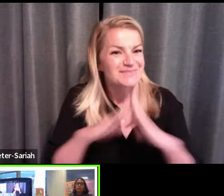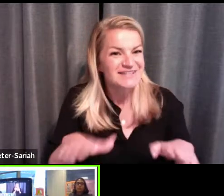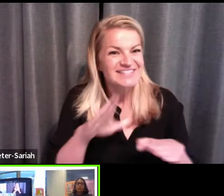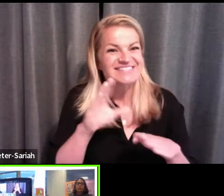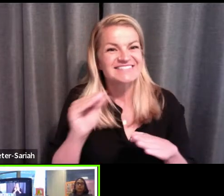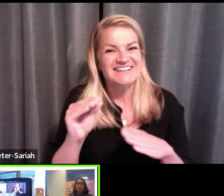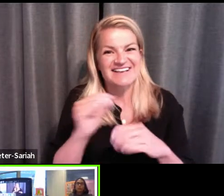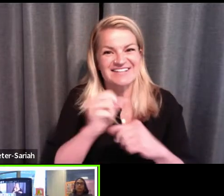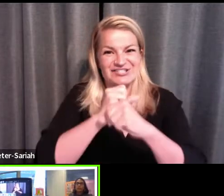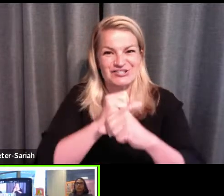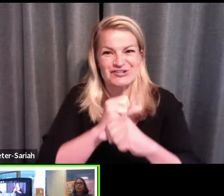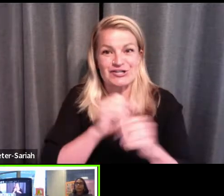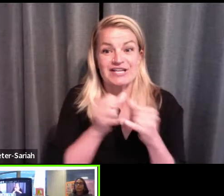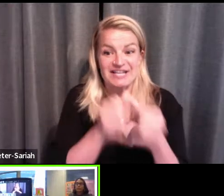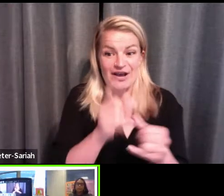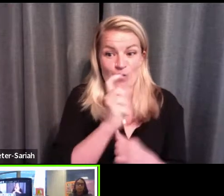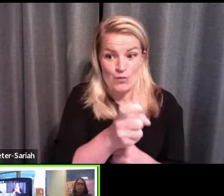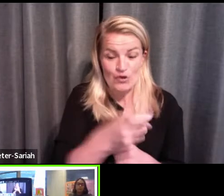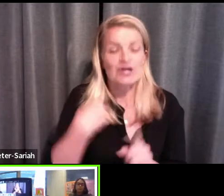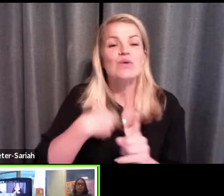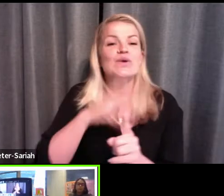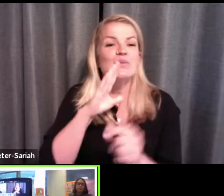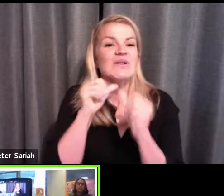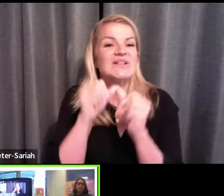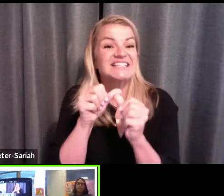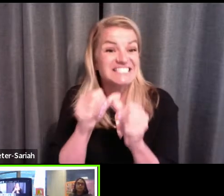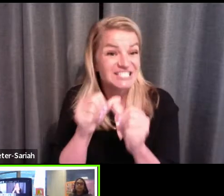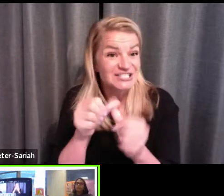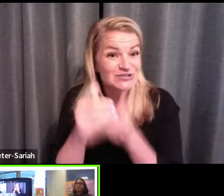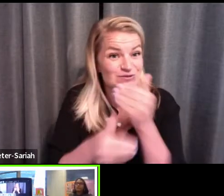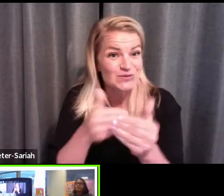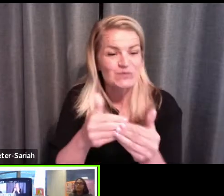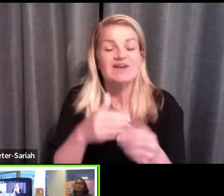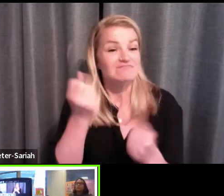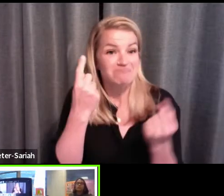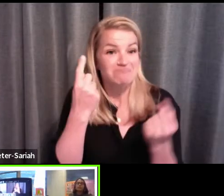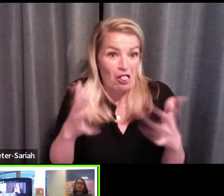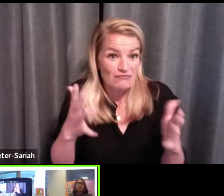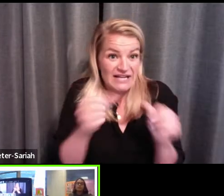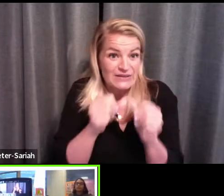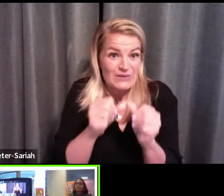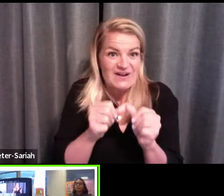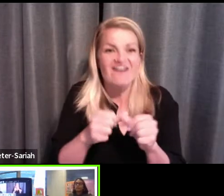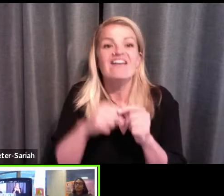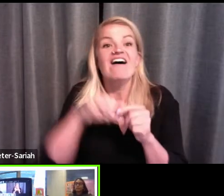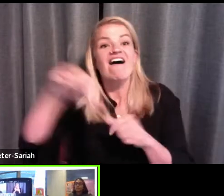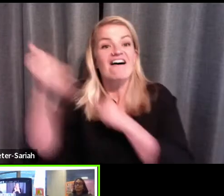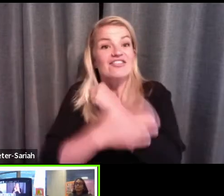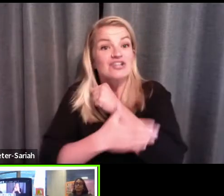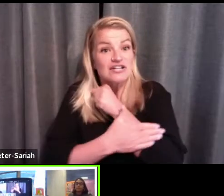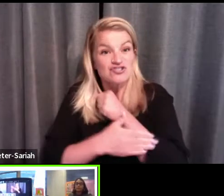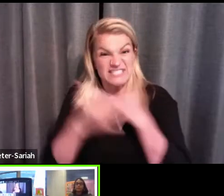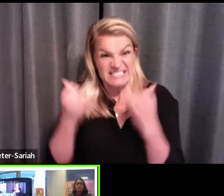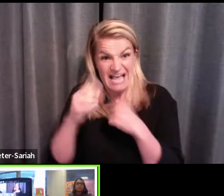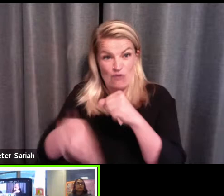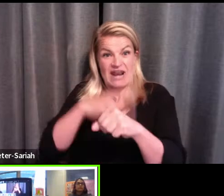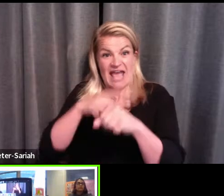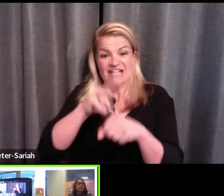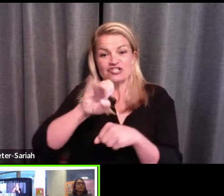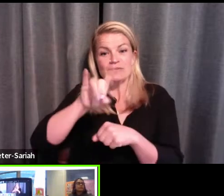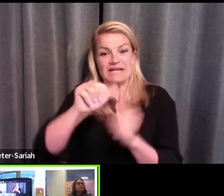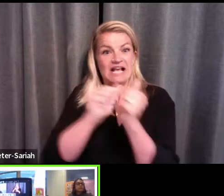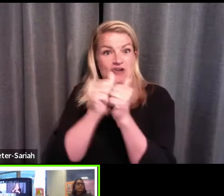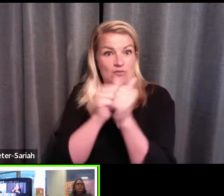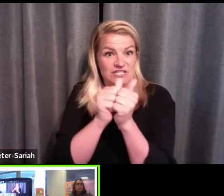actually continuing it already. So in different countries, national media competitions are taking